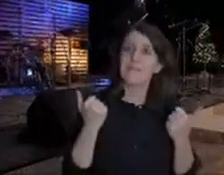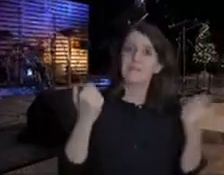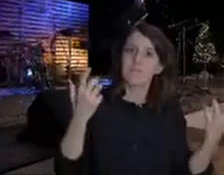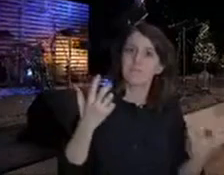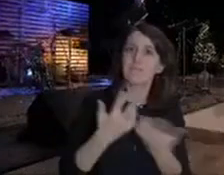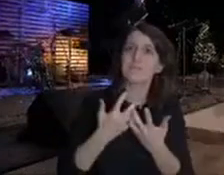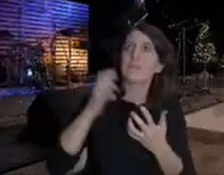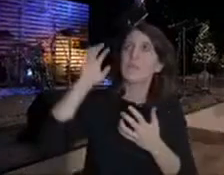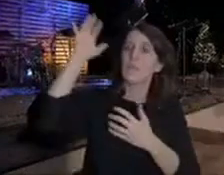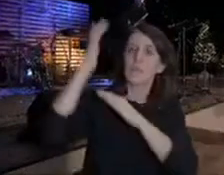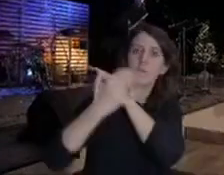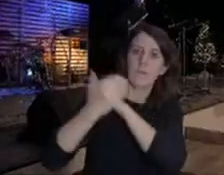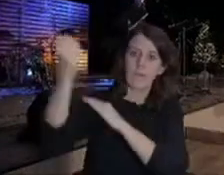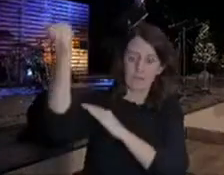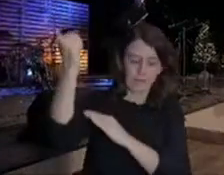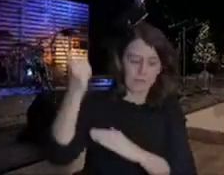live.